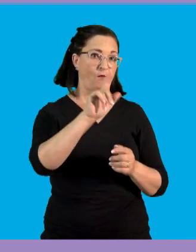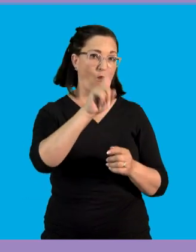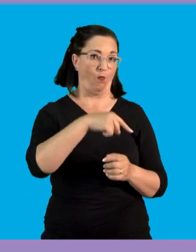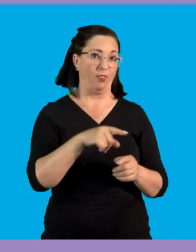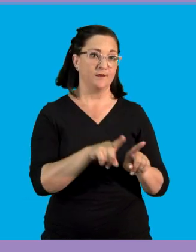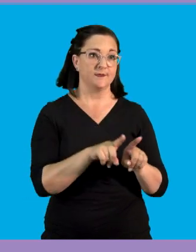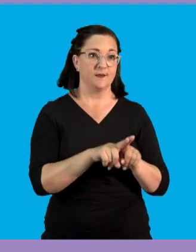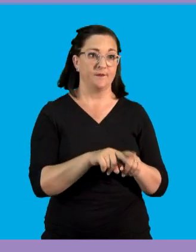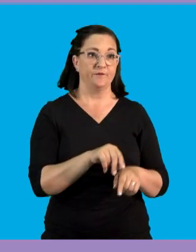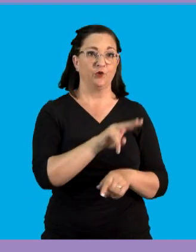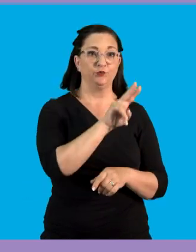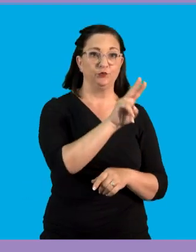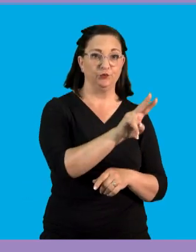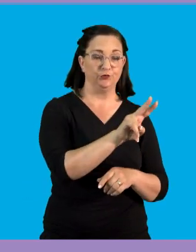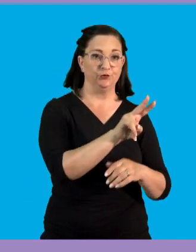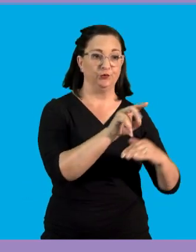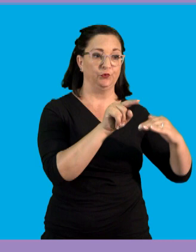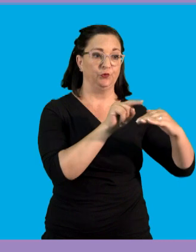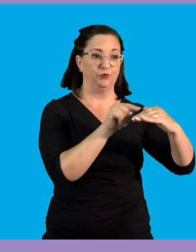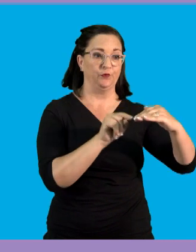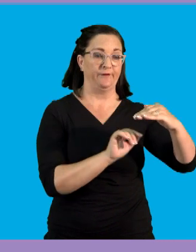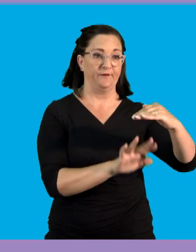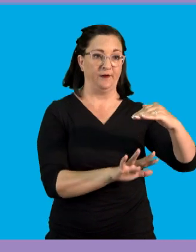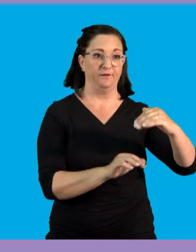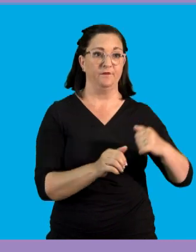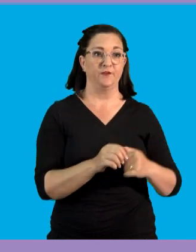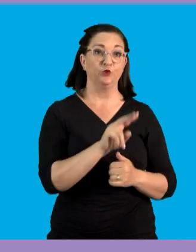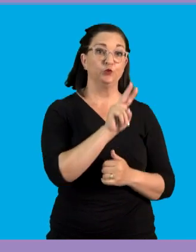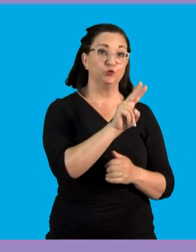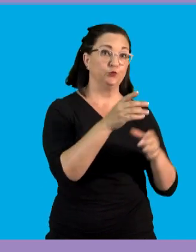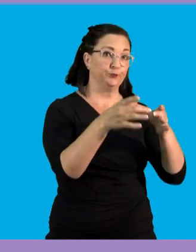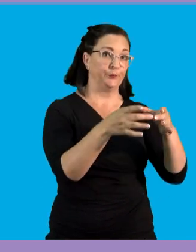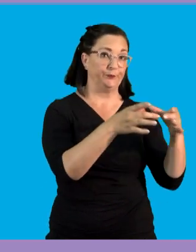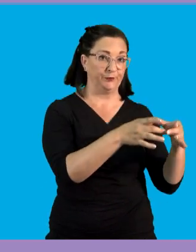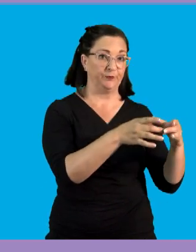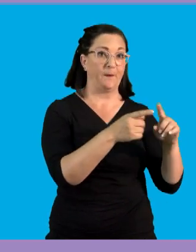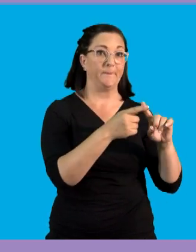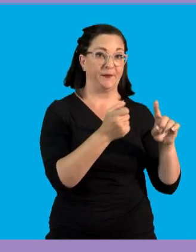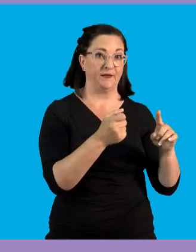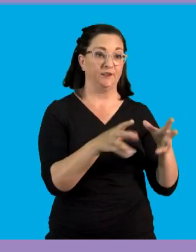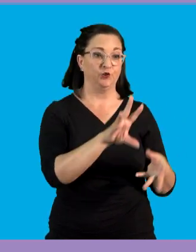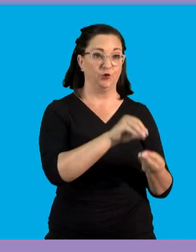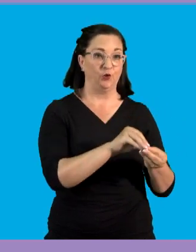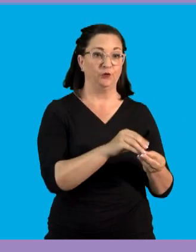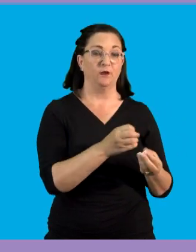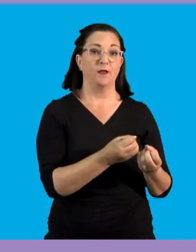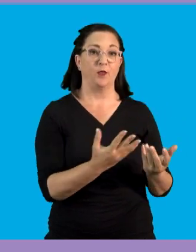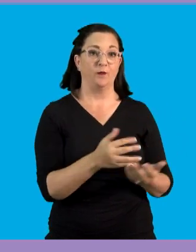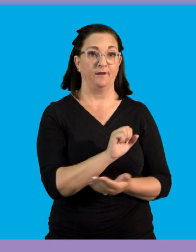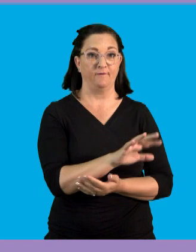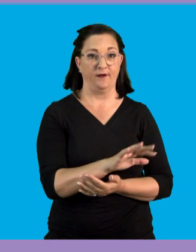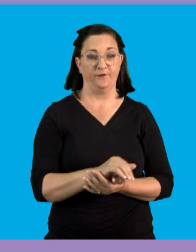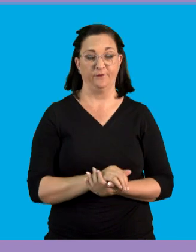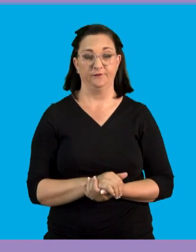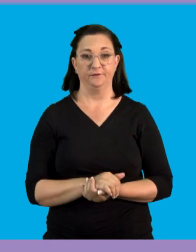equal 2/5, this also means that we have just 2 pieces out of a total